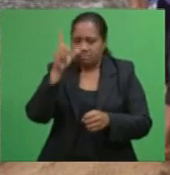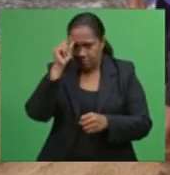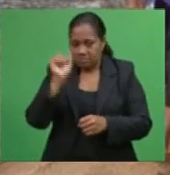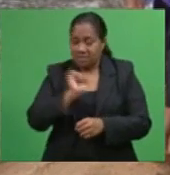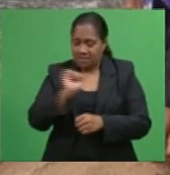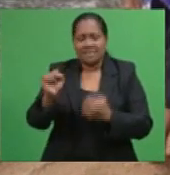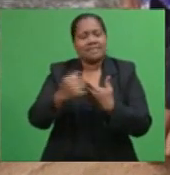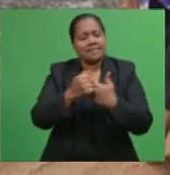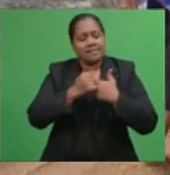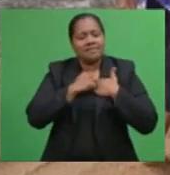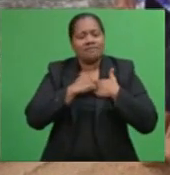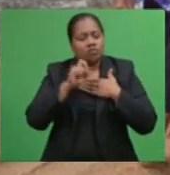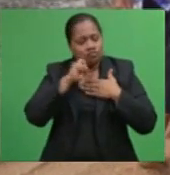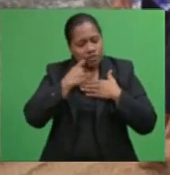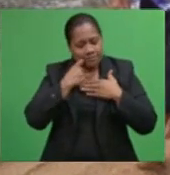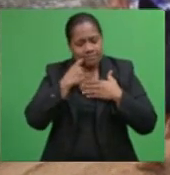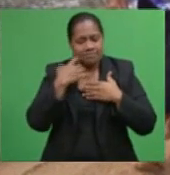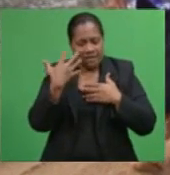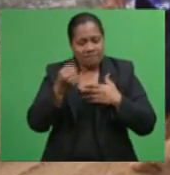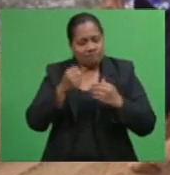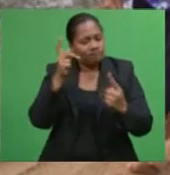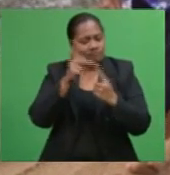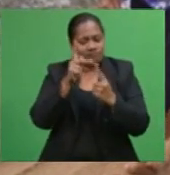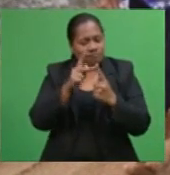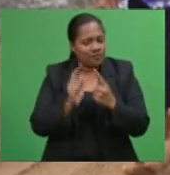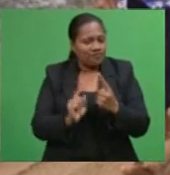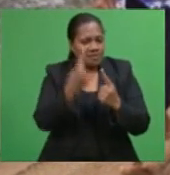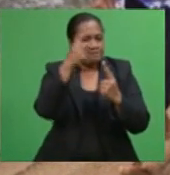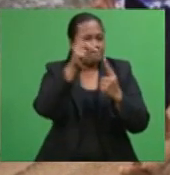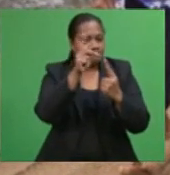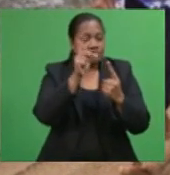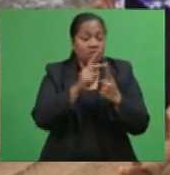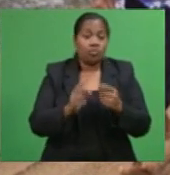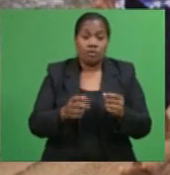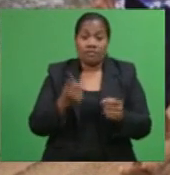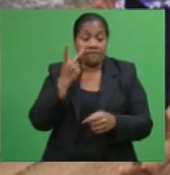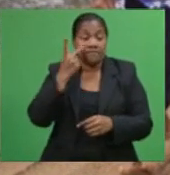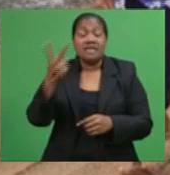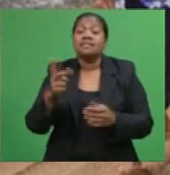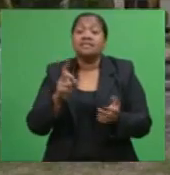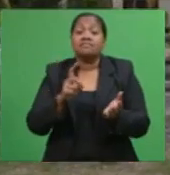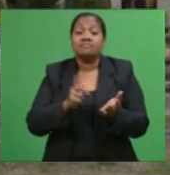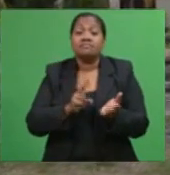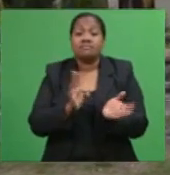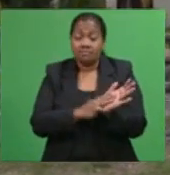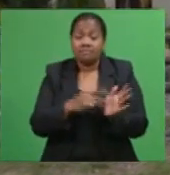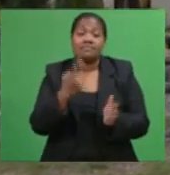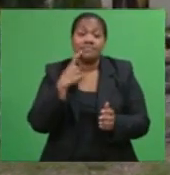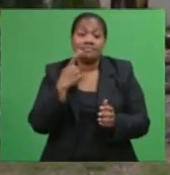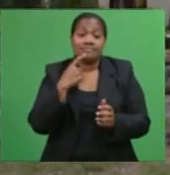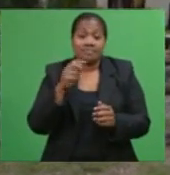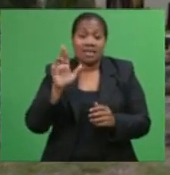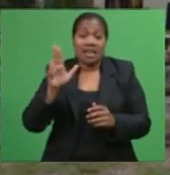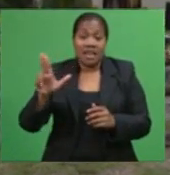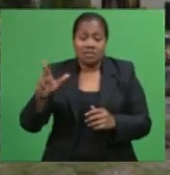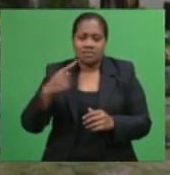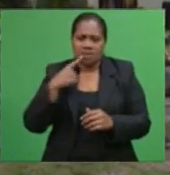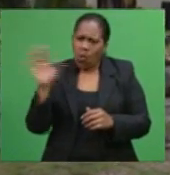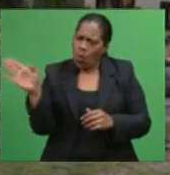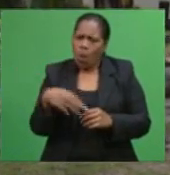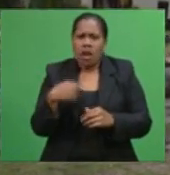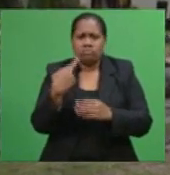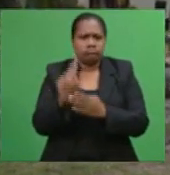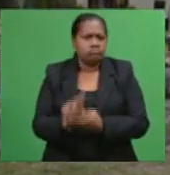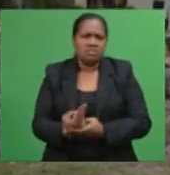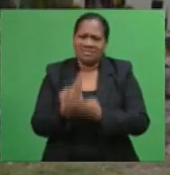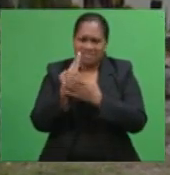the biggest priority. While visiting Makanru in Matuku, Lao, he told the villagers that all necessary rehabilitations